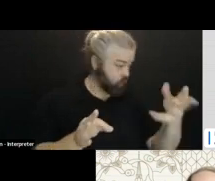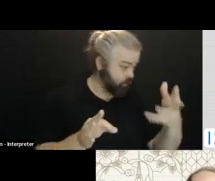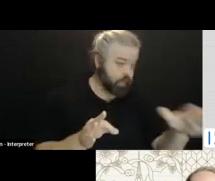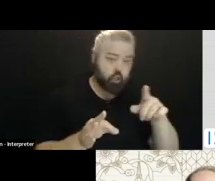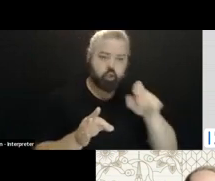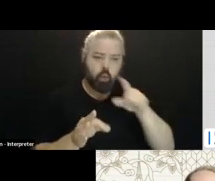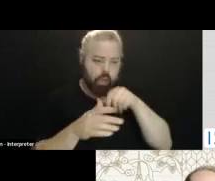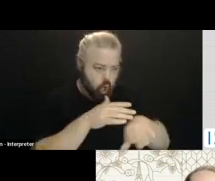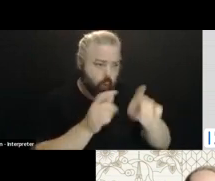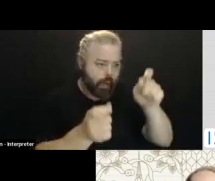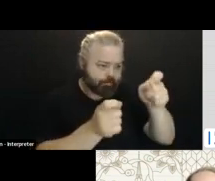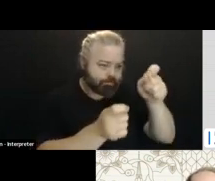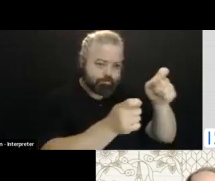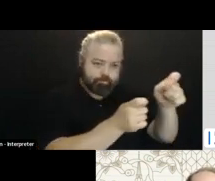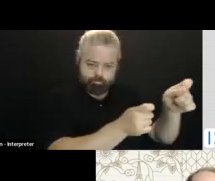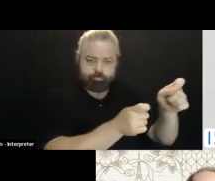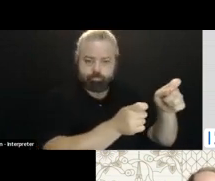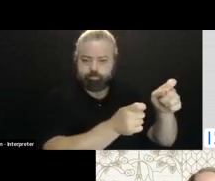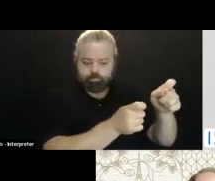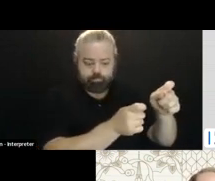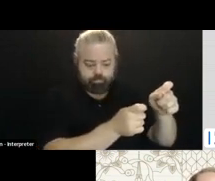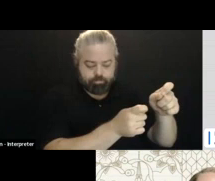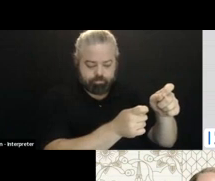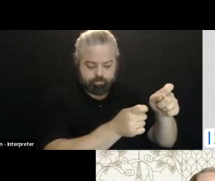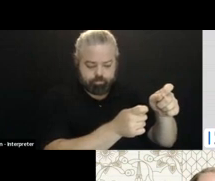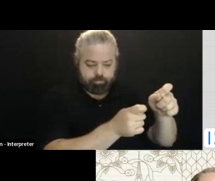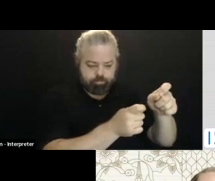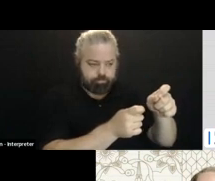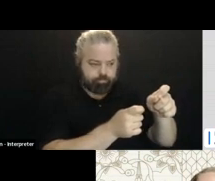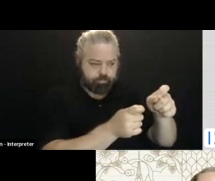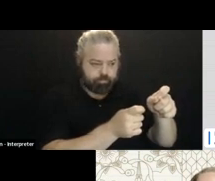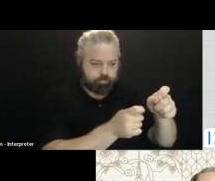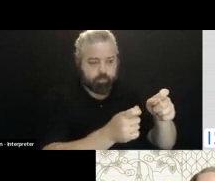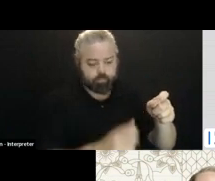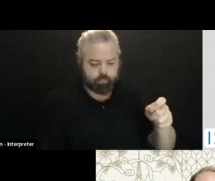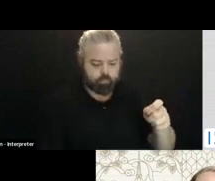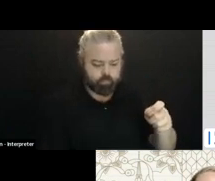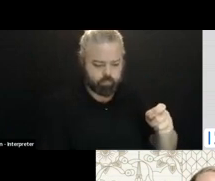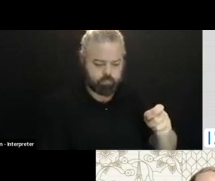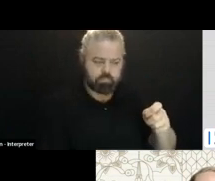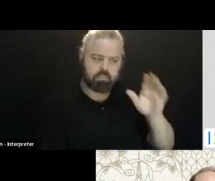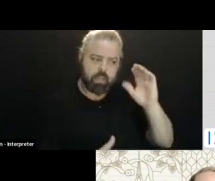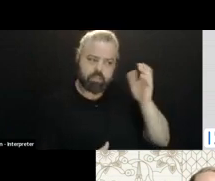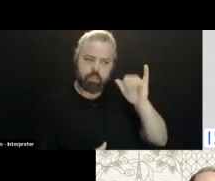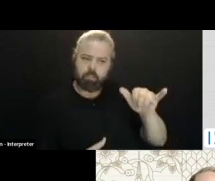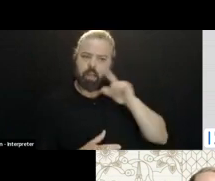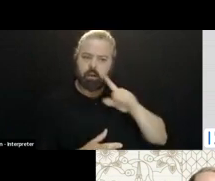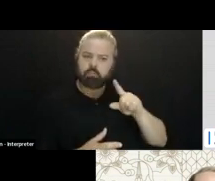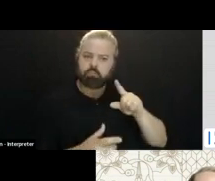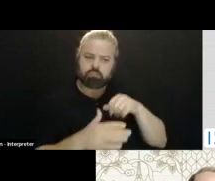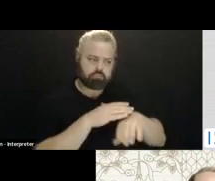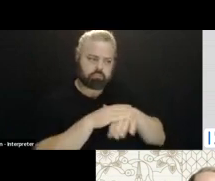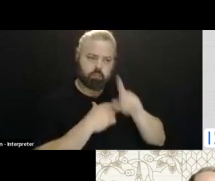machine generated, and then you can edit them after the fact. And has seemed to be an accessible method for